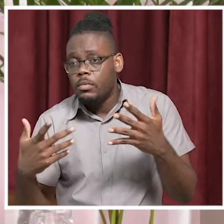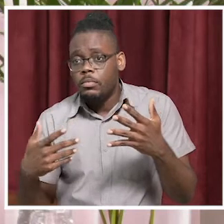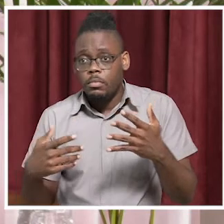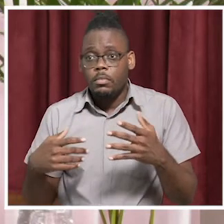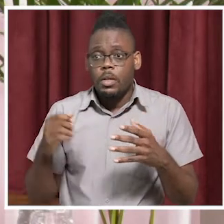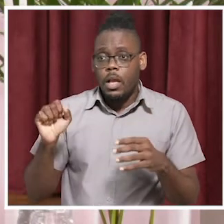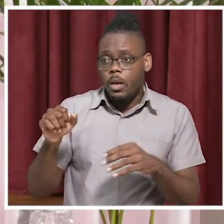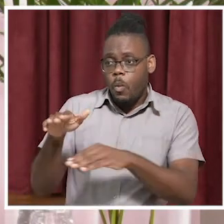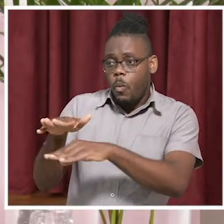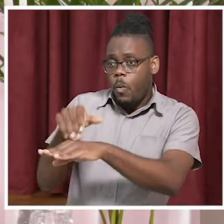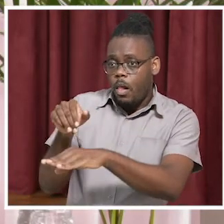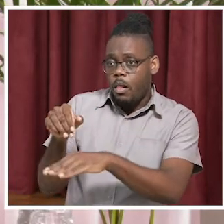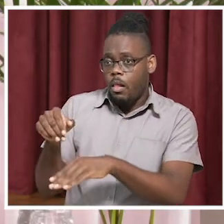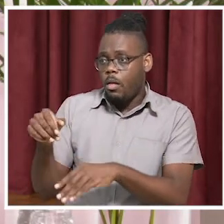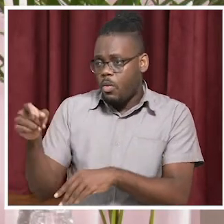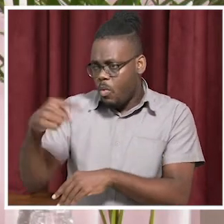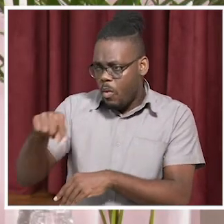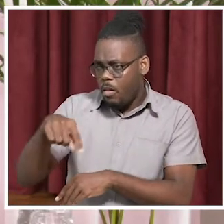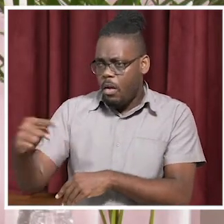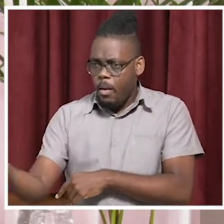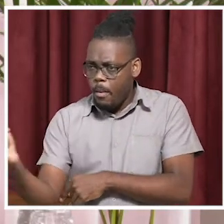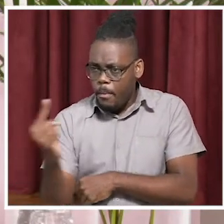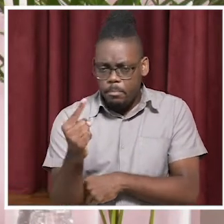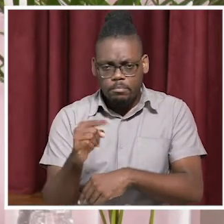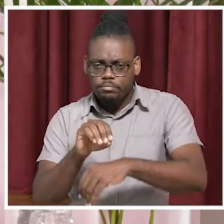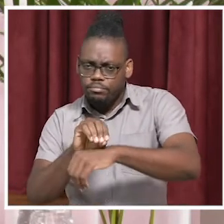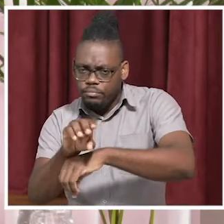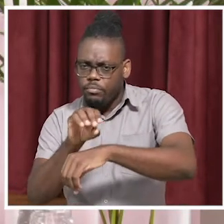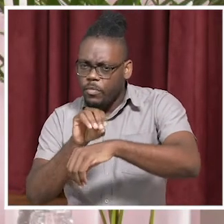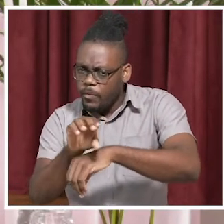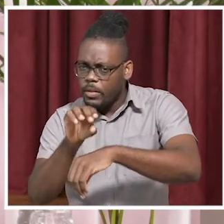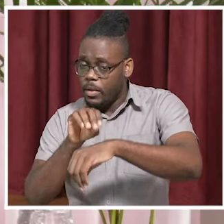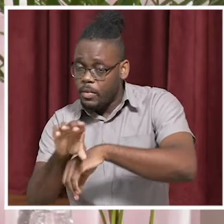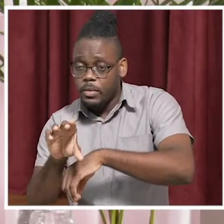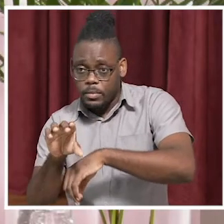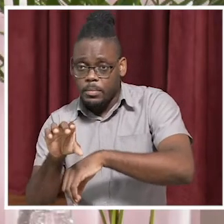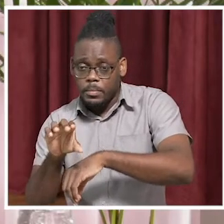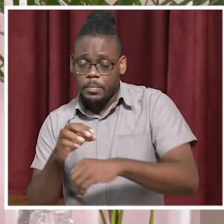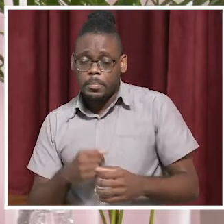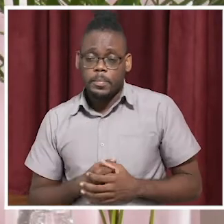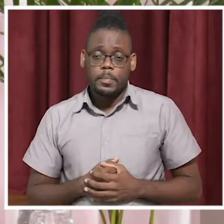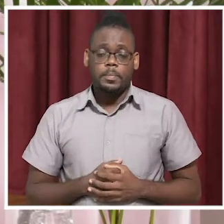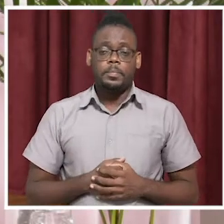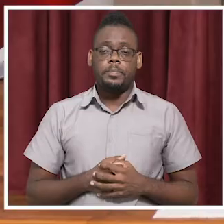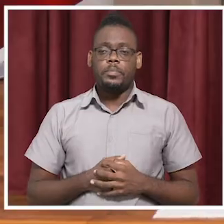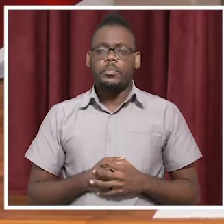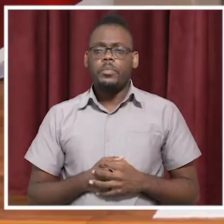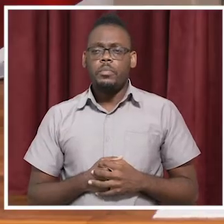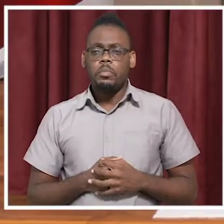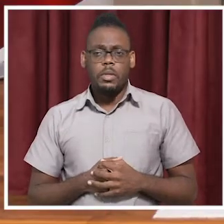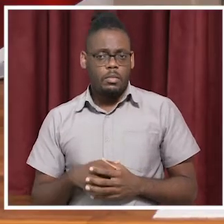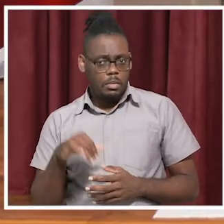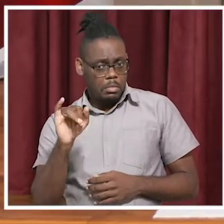our family services. Because they offer the psychosocial counseling. Which is an important point. Because before